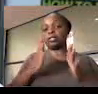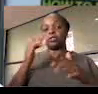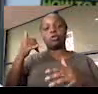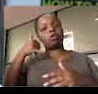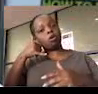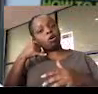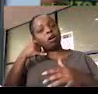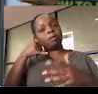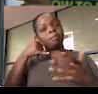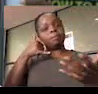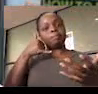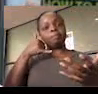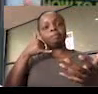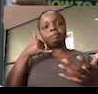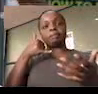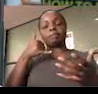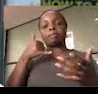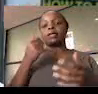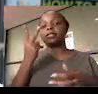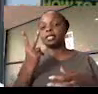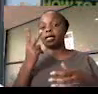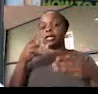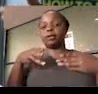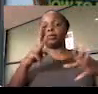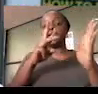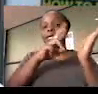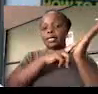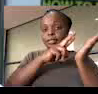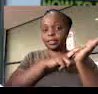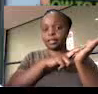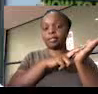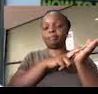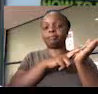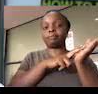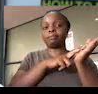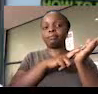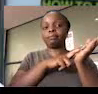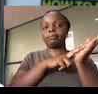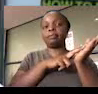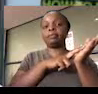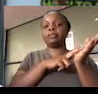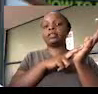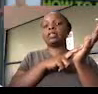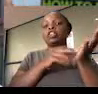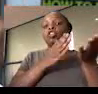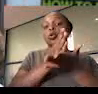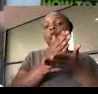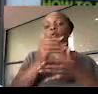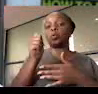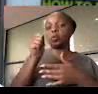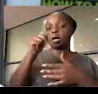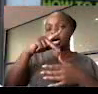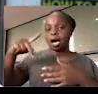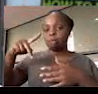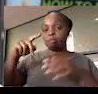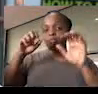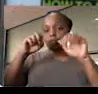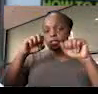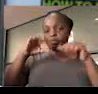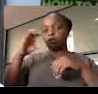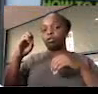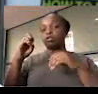M-Pesa, buy goods and services. You enter till number 869246, amount 200, and then